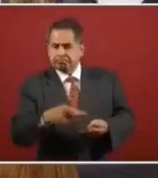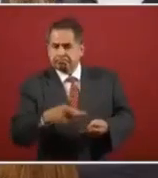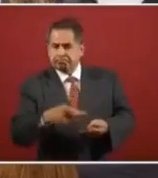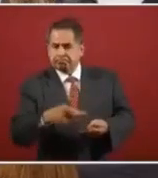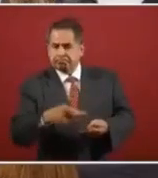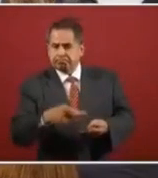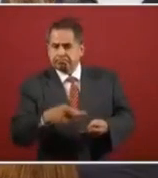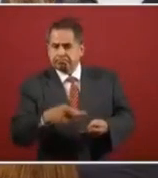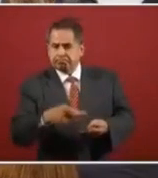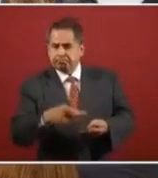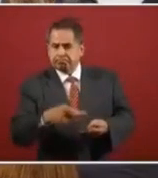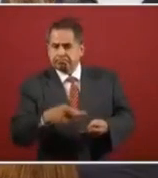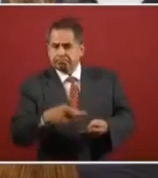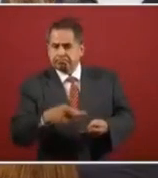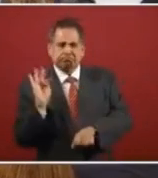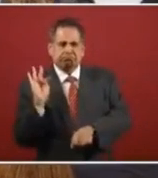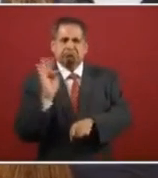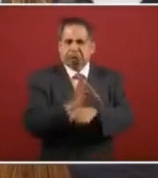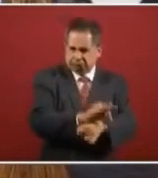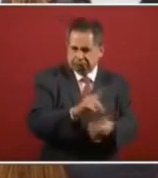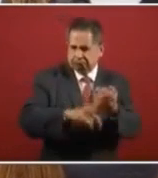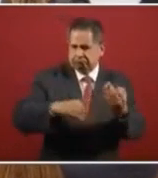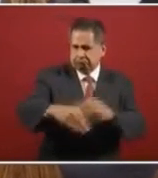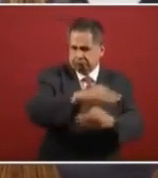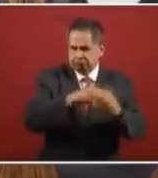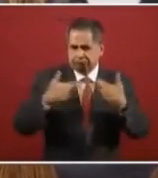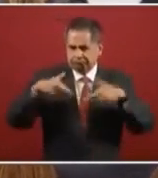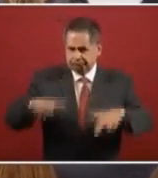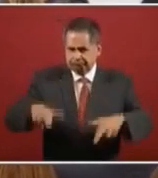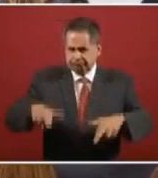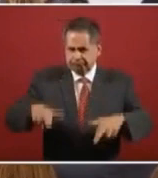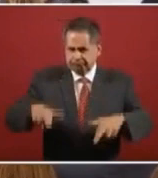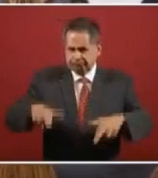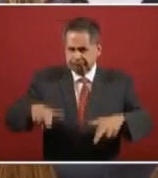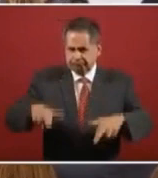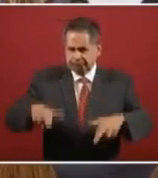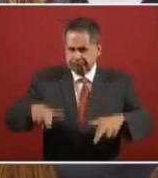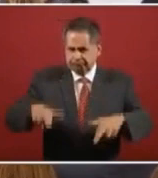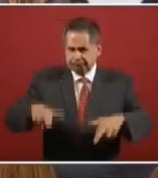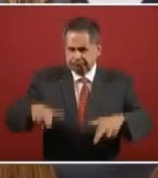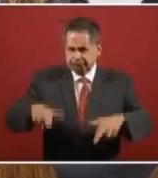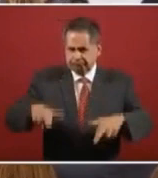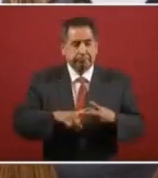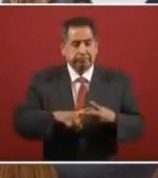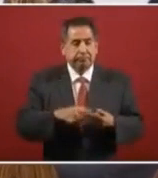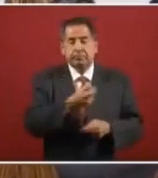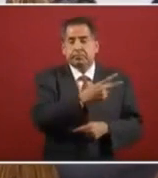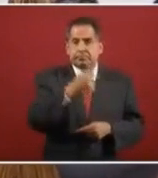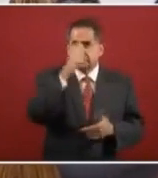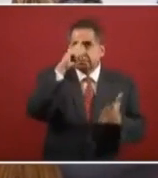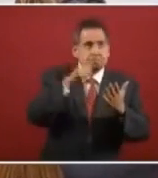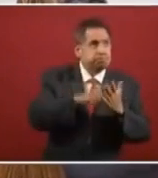to believers and free thinkers